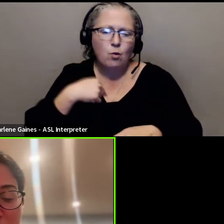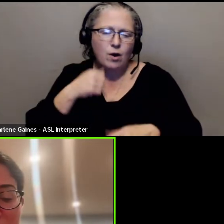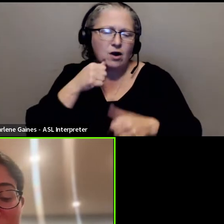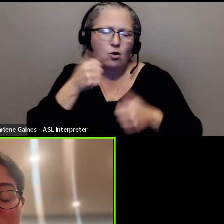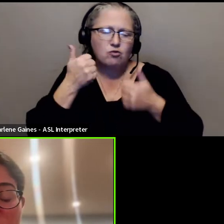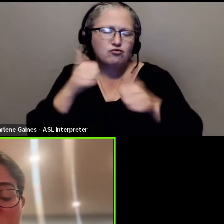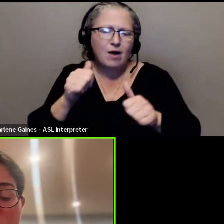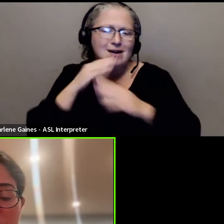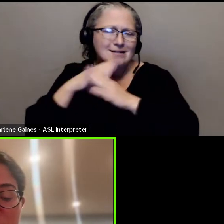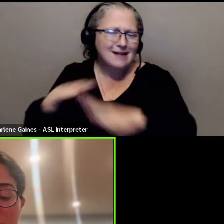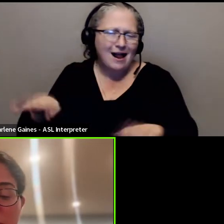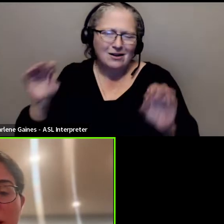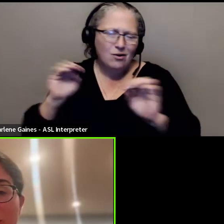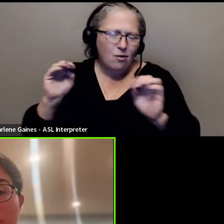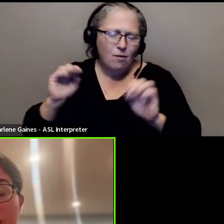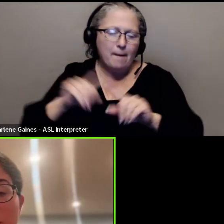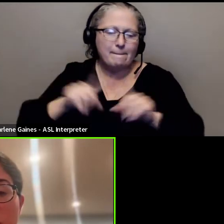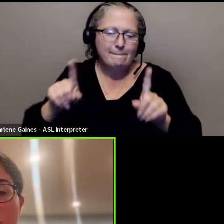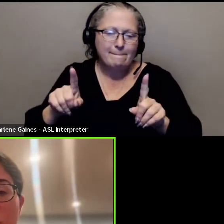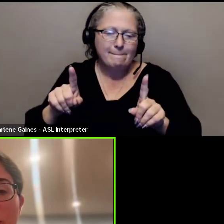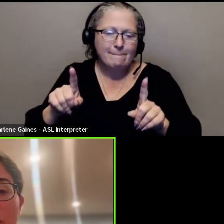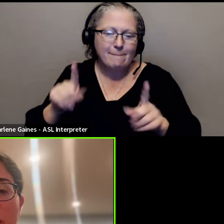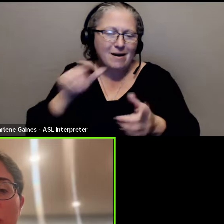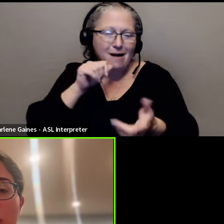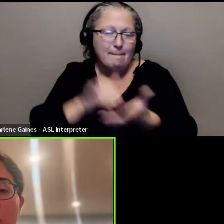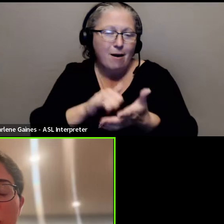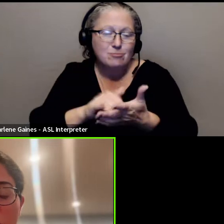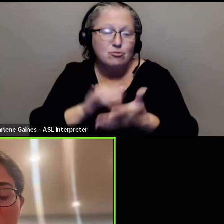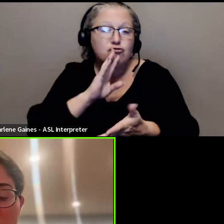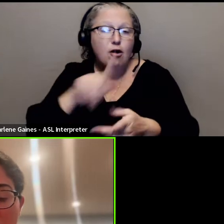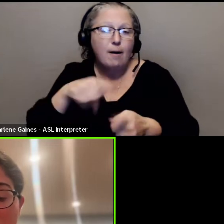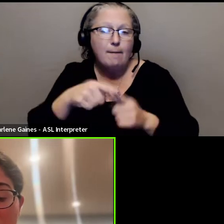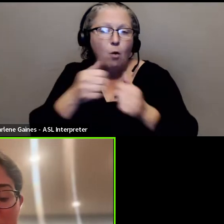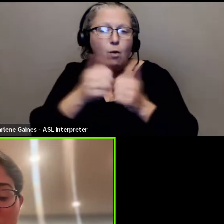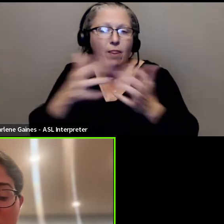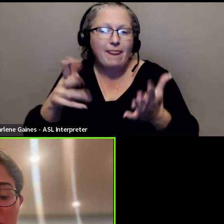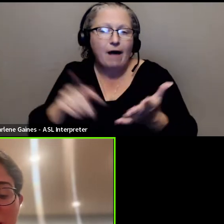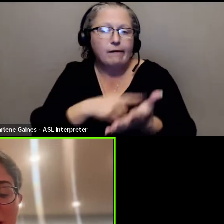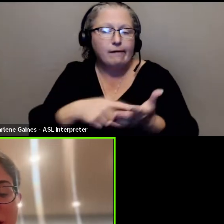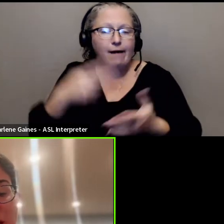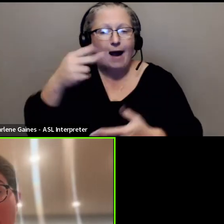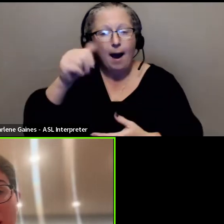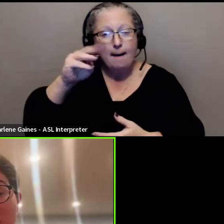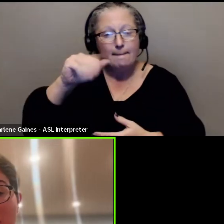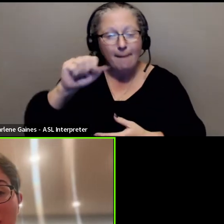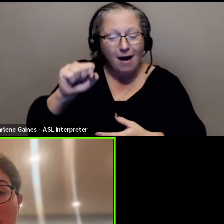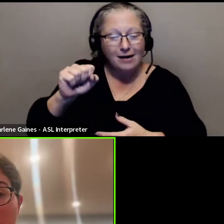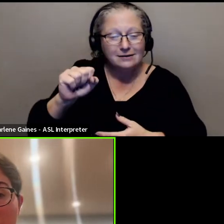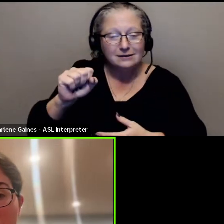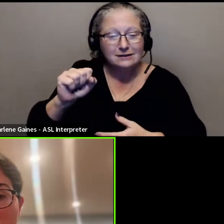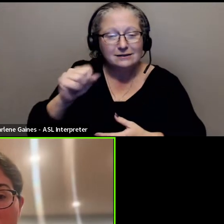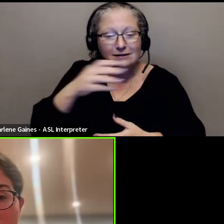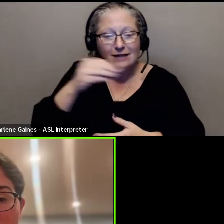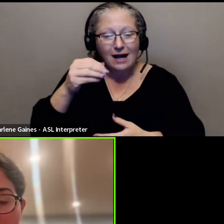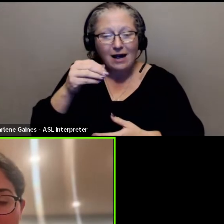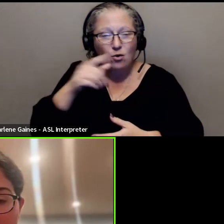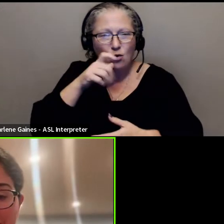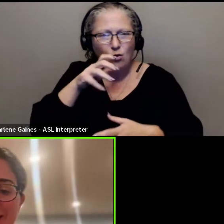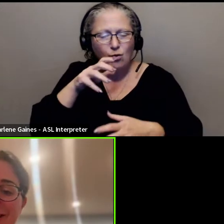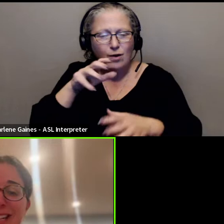to silence anyone, but it's impossible to talk about it without condemning Hamas and kidnapping